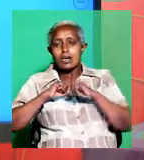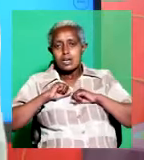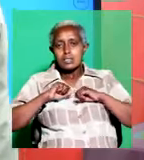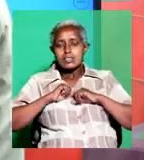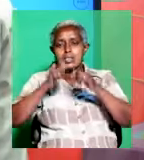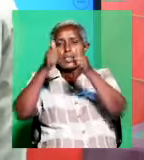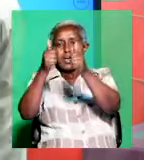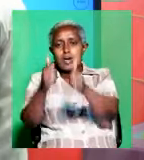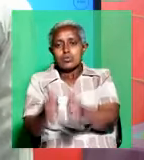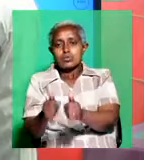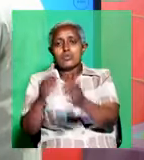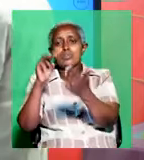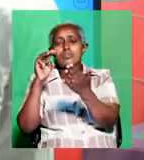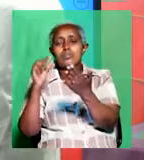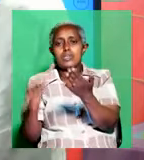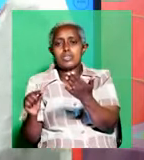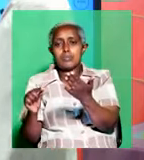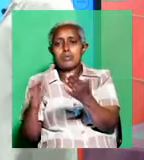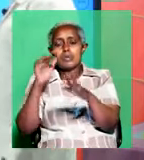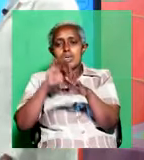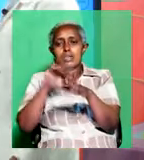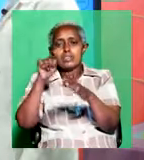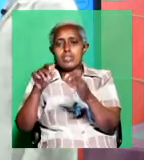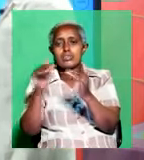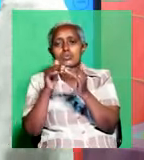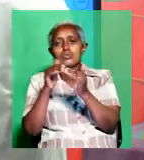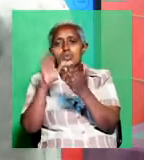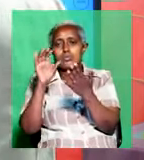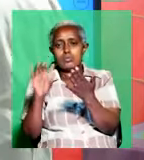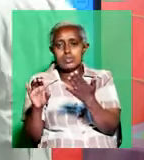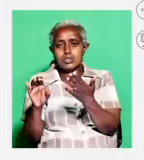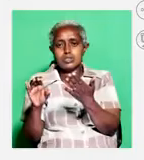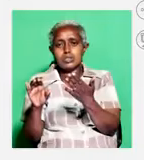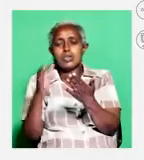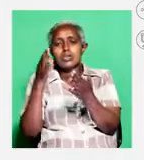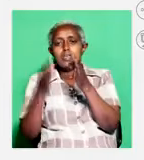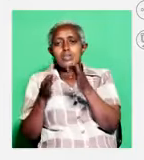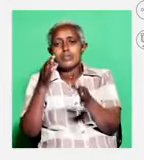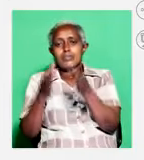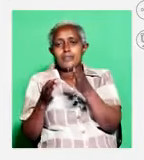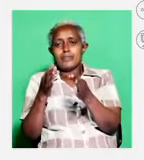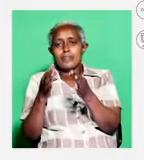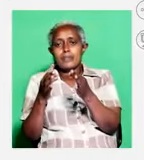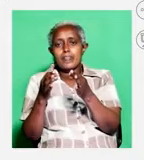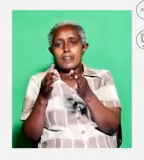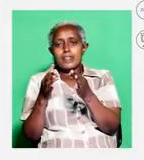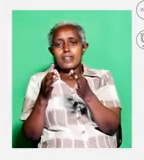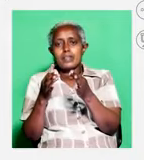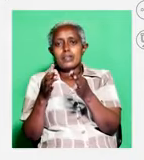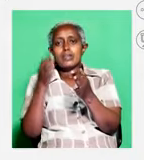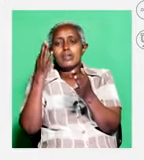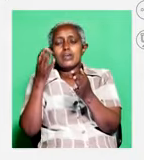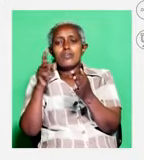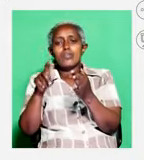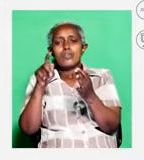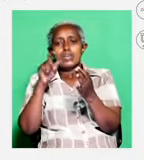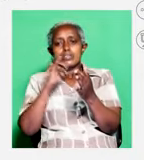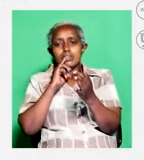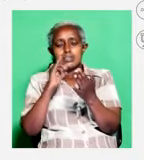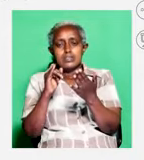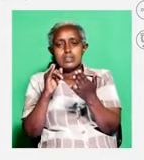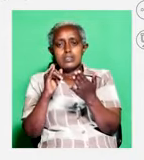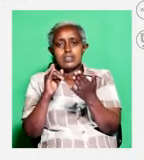an absolute minimum at x equals to c if f of x